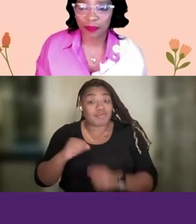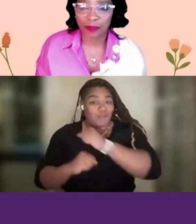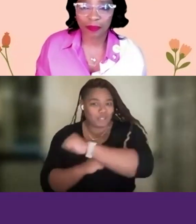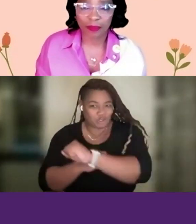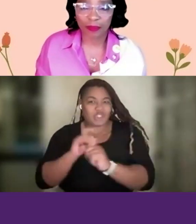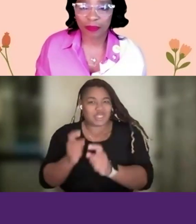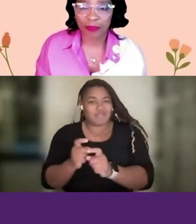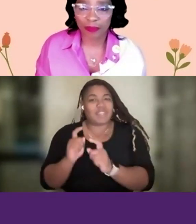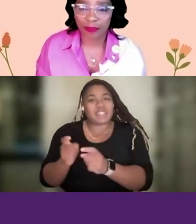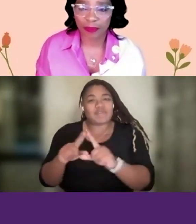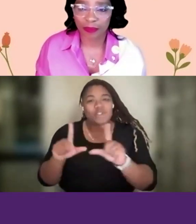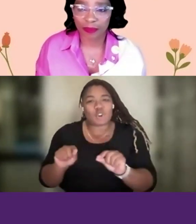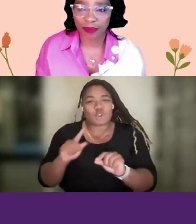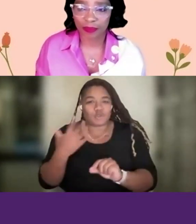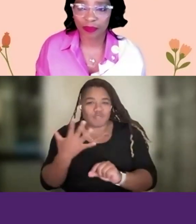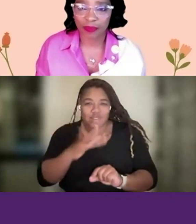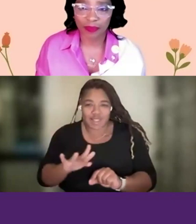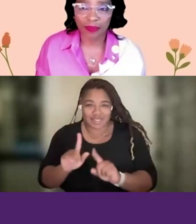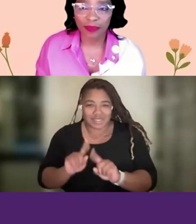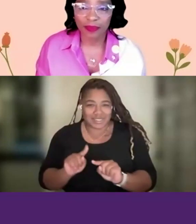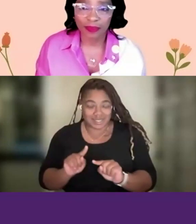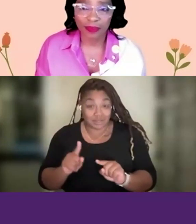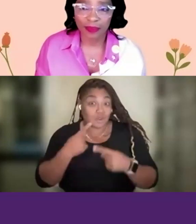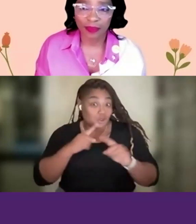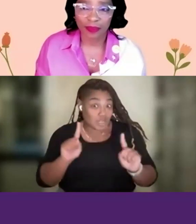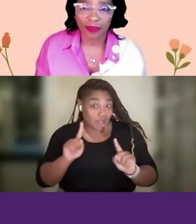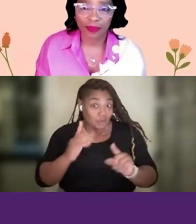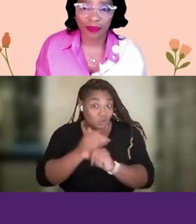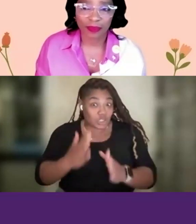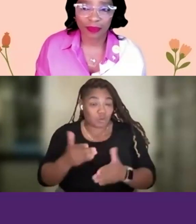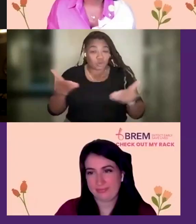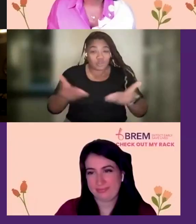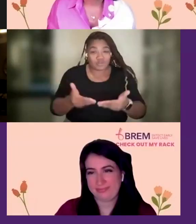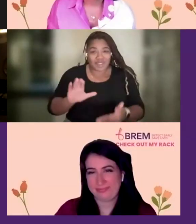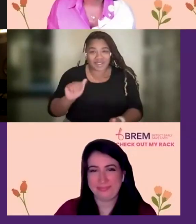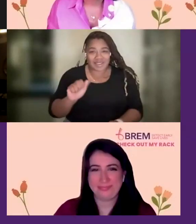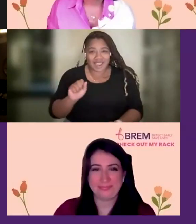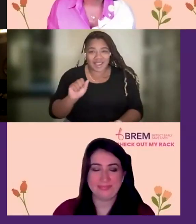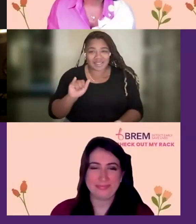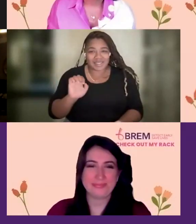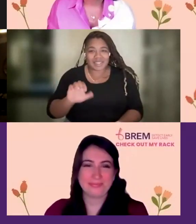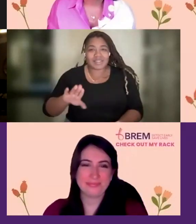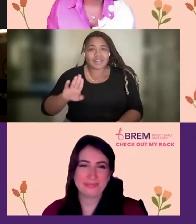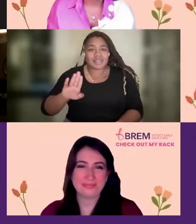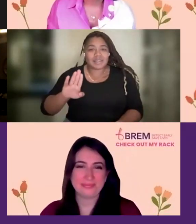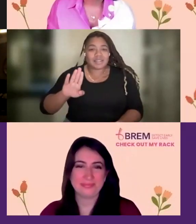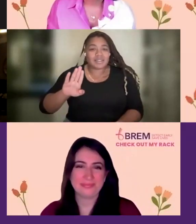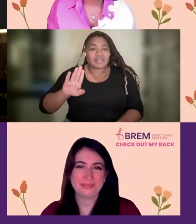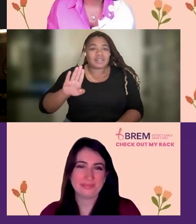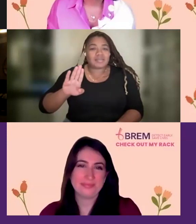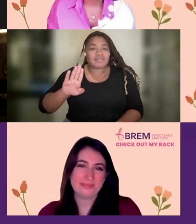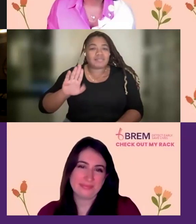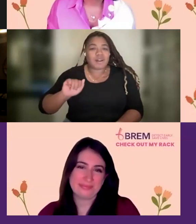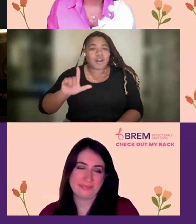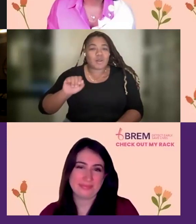attendees. And to help announce the winners, I'd like to invite Cassie Ballou to join us. Cassie, as we mentioned earlier, I believe was Miss District